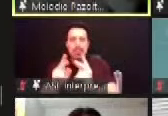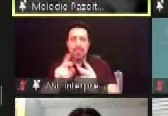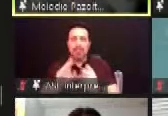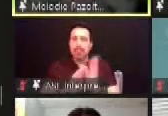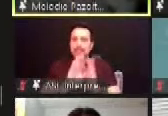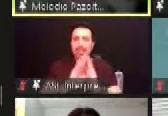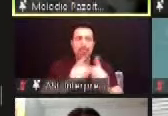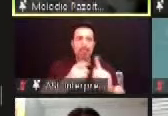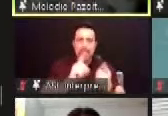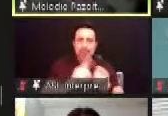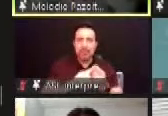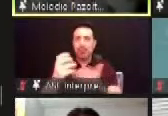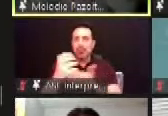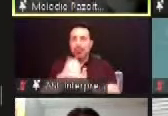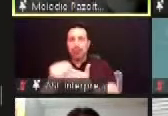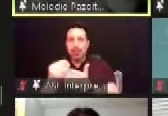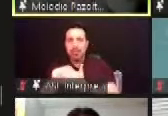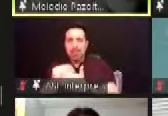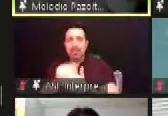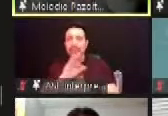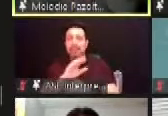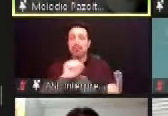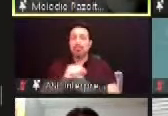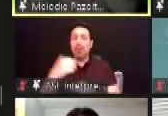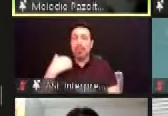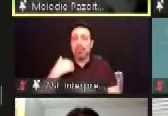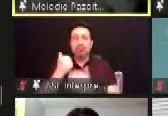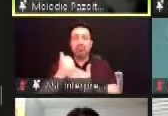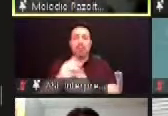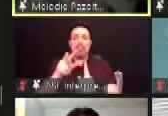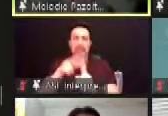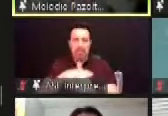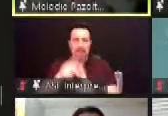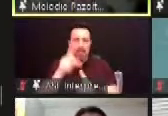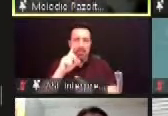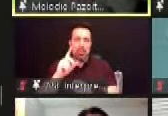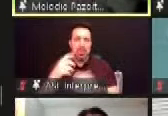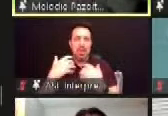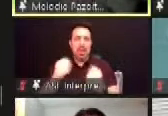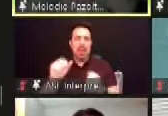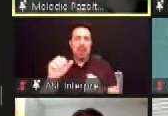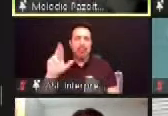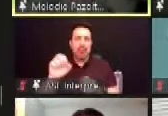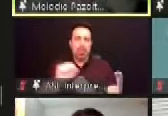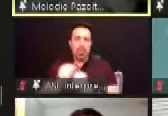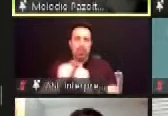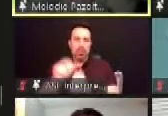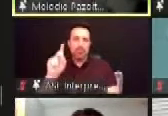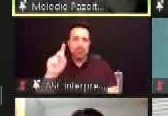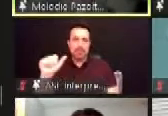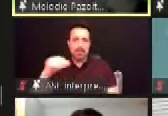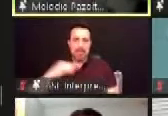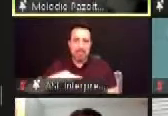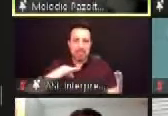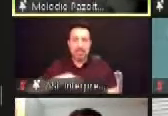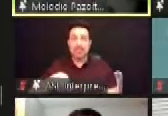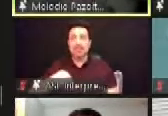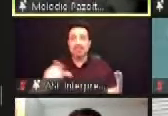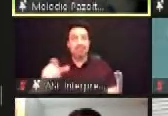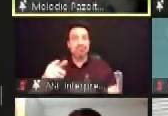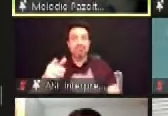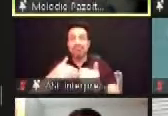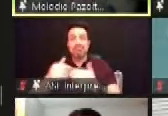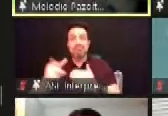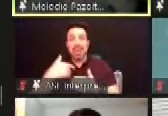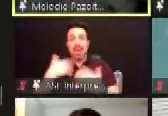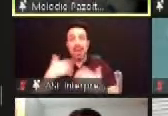earning money. Her job coach helped her apply for the healthcare for workers with disability benefits. And even though she had